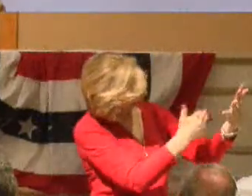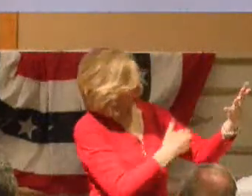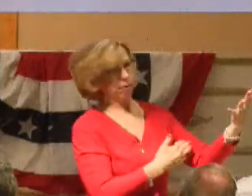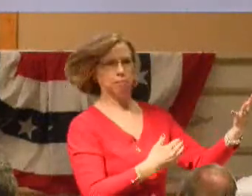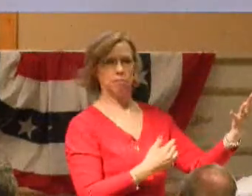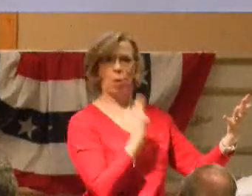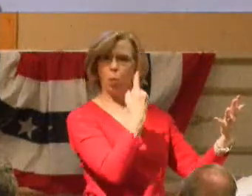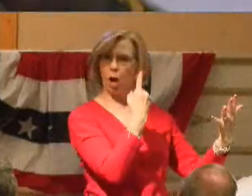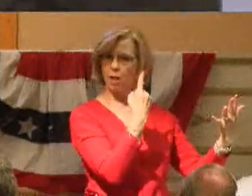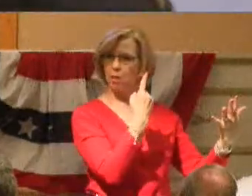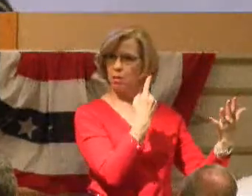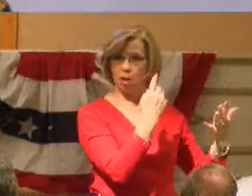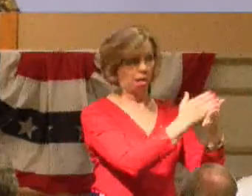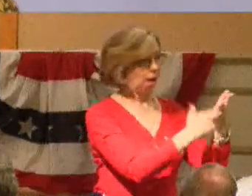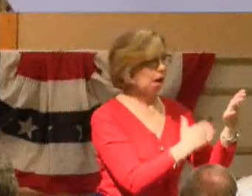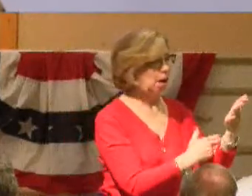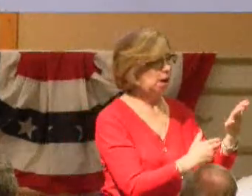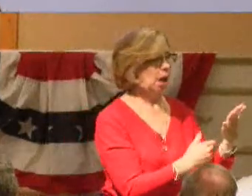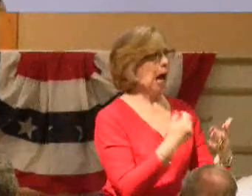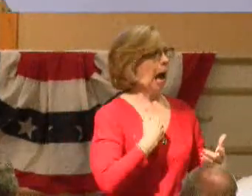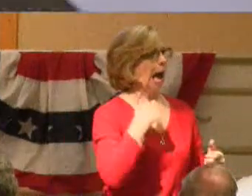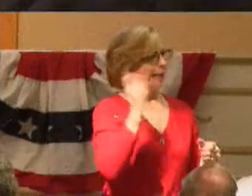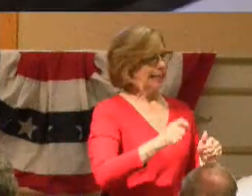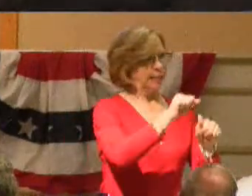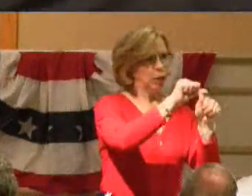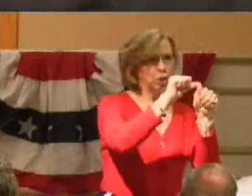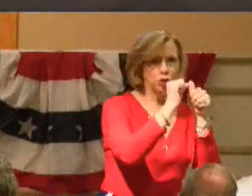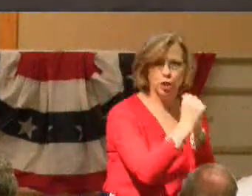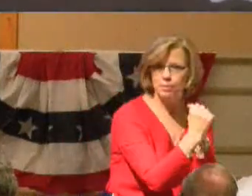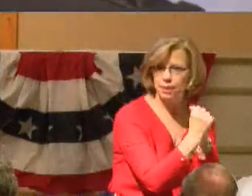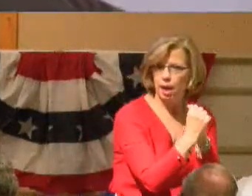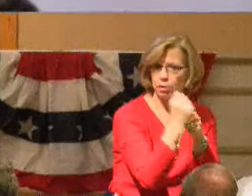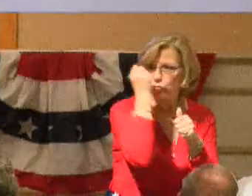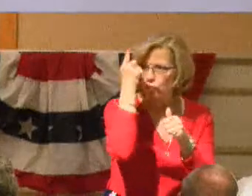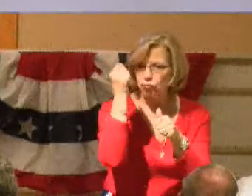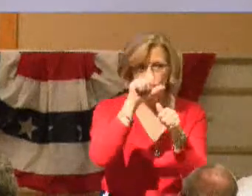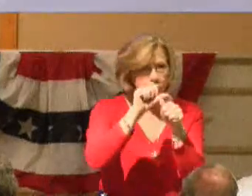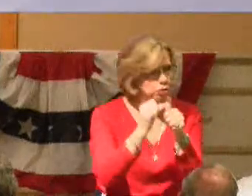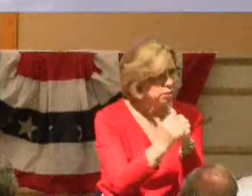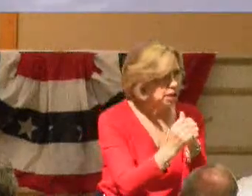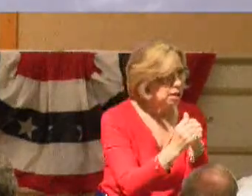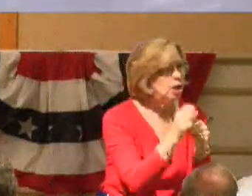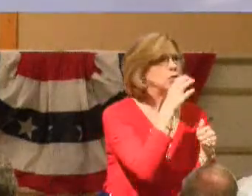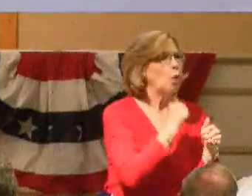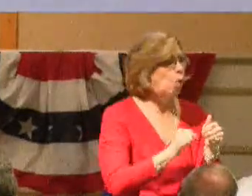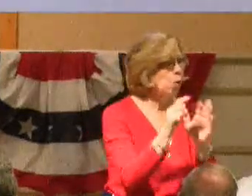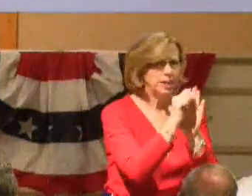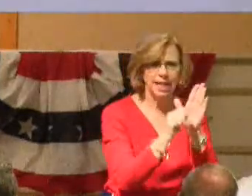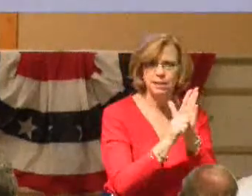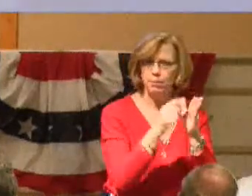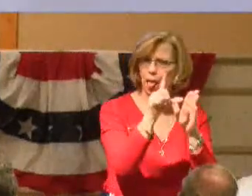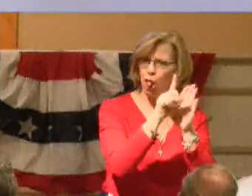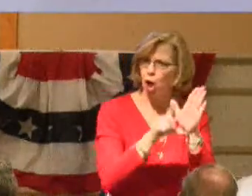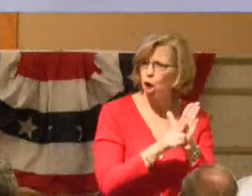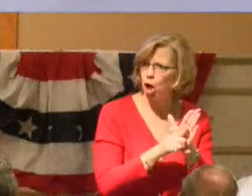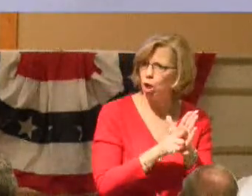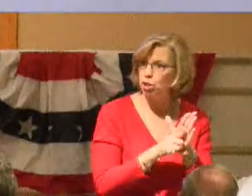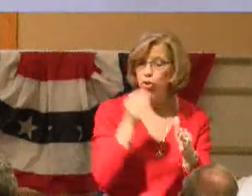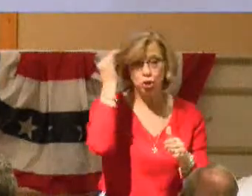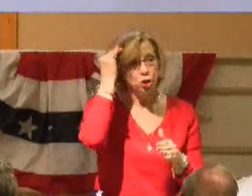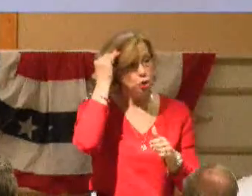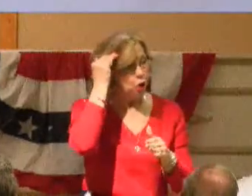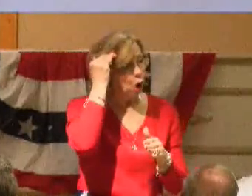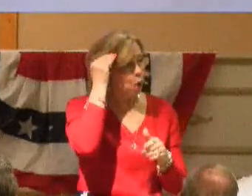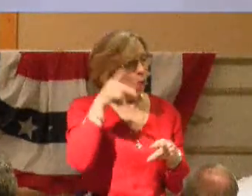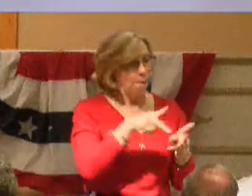one of those was, I have to be circumcised, because that was the Old Testament law. But you know what Jesus told them and what Paul